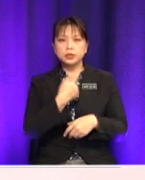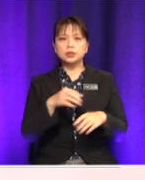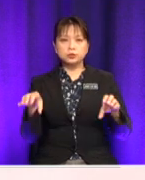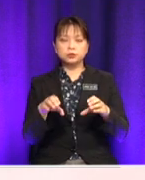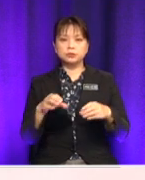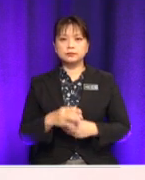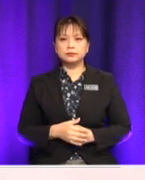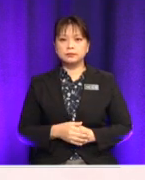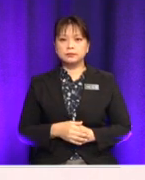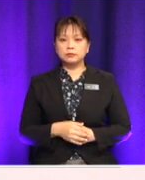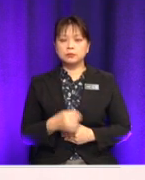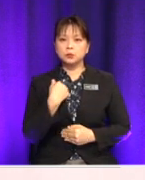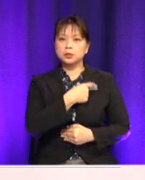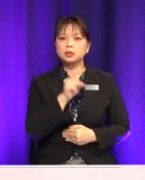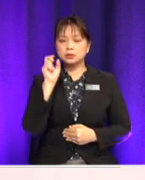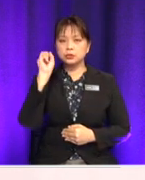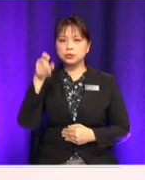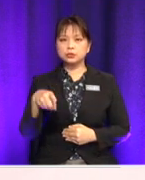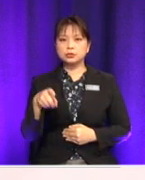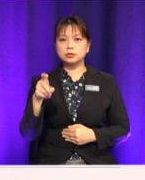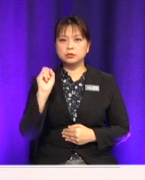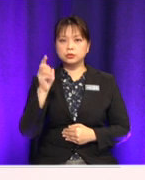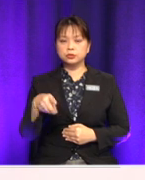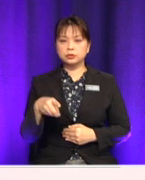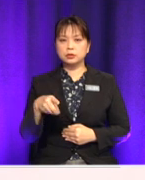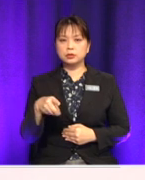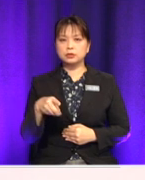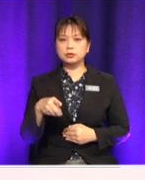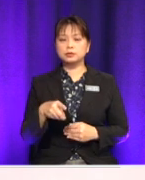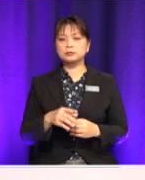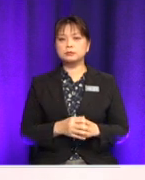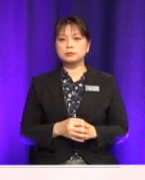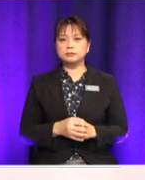use alternative energy, really. That's what we're learning about in the next lesson.